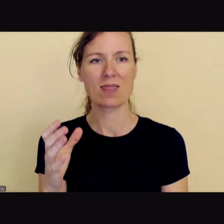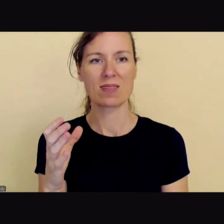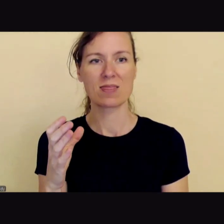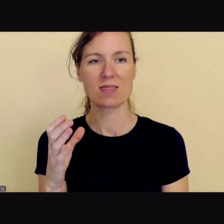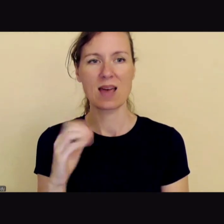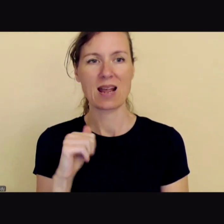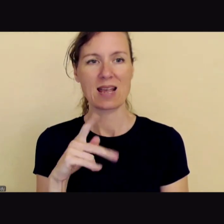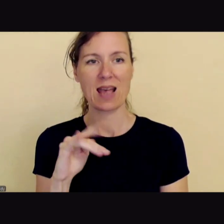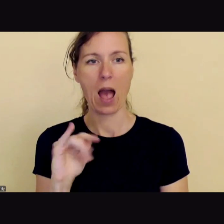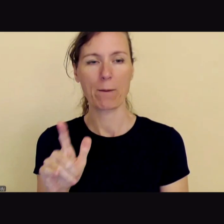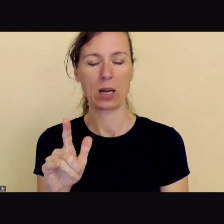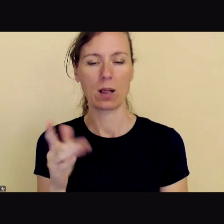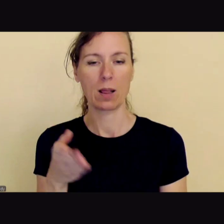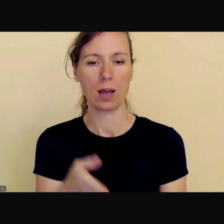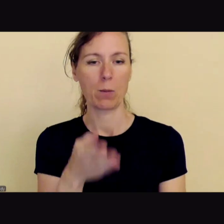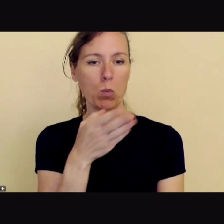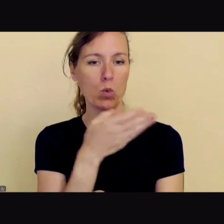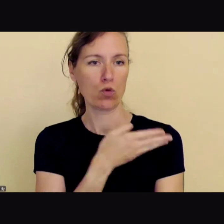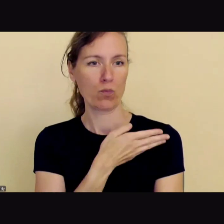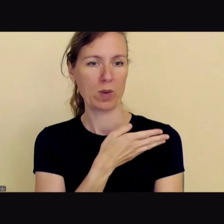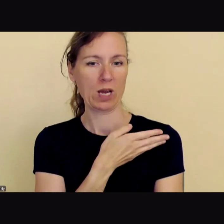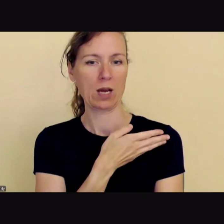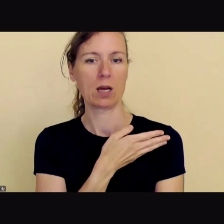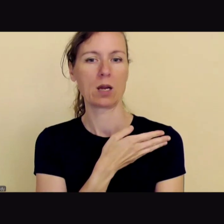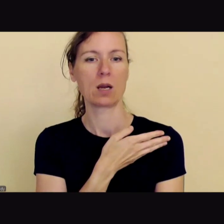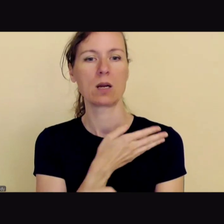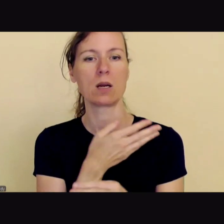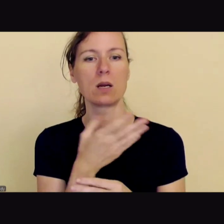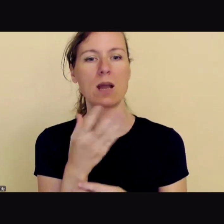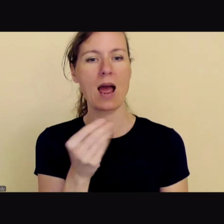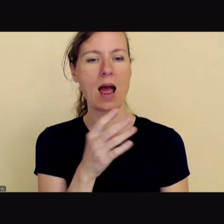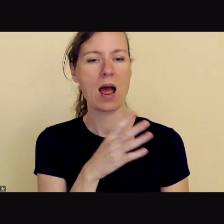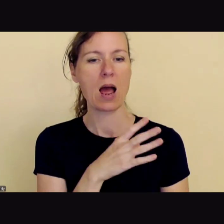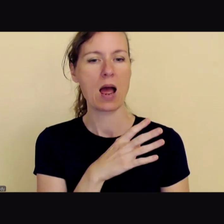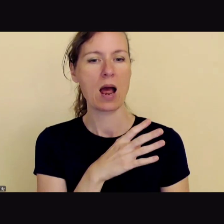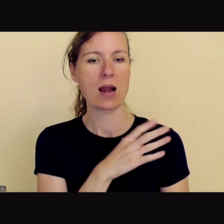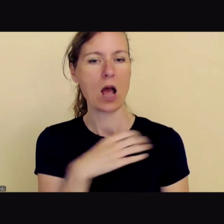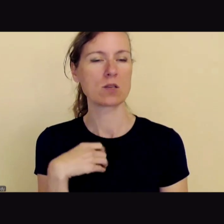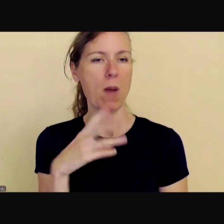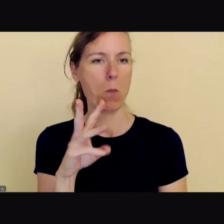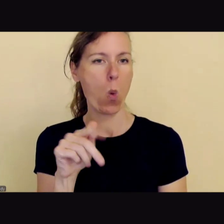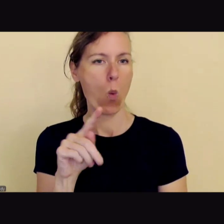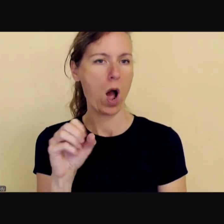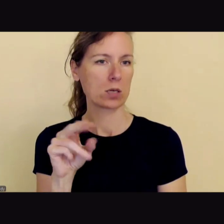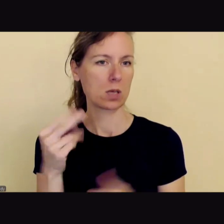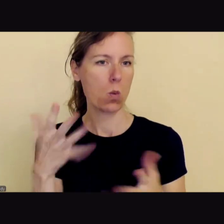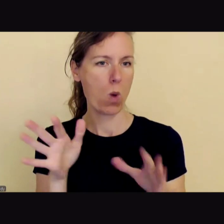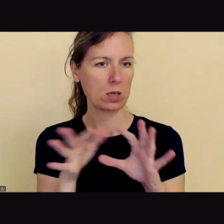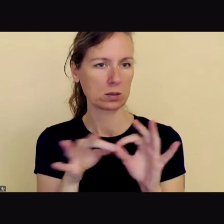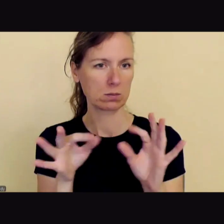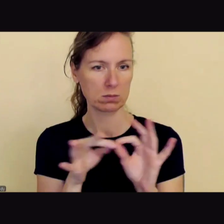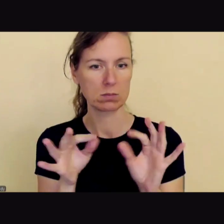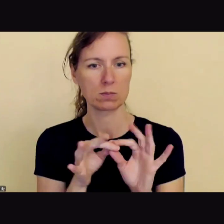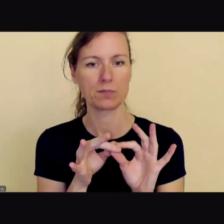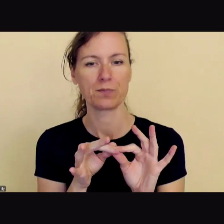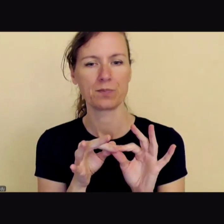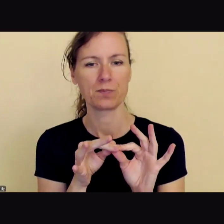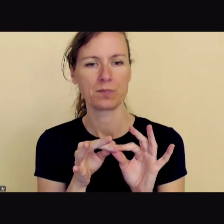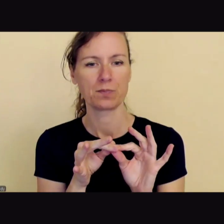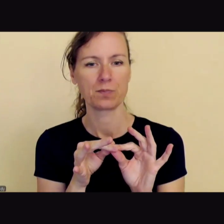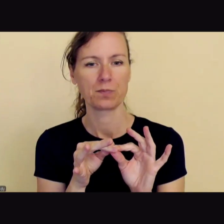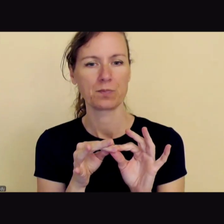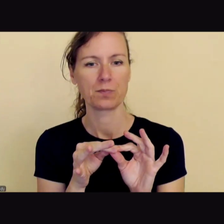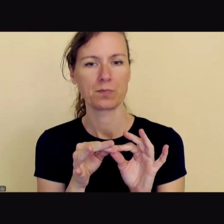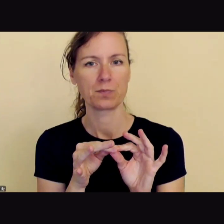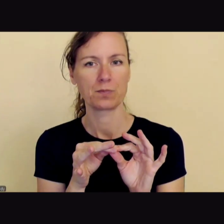and that Councilmember Watson was talking about. I was just looking, and this is also from Mr. Brayman. When you're looking at the